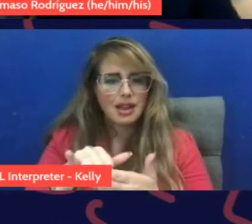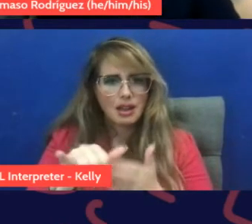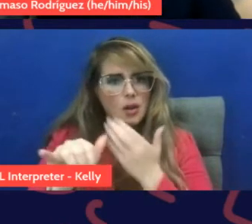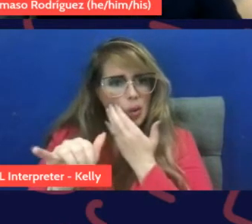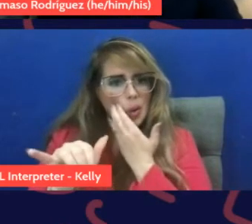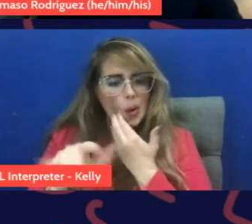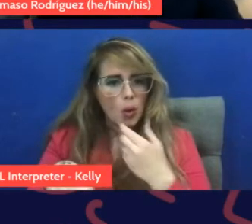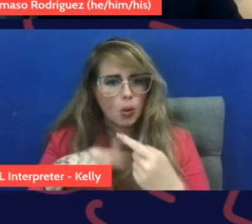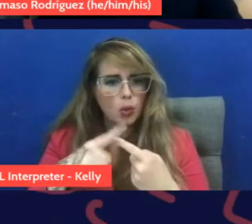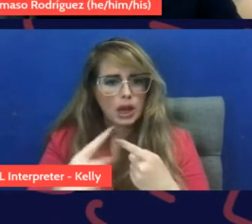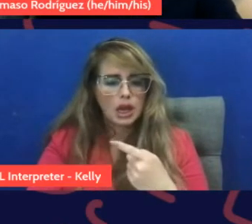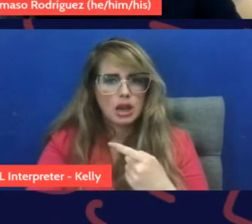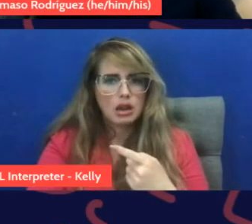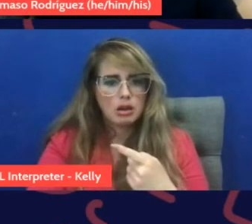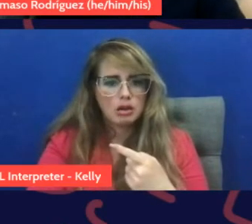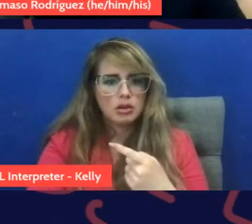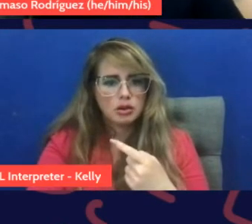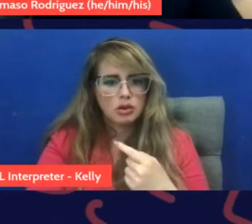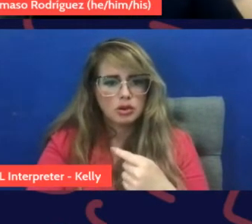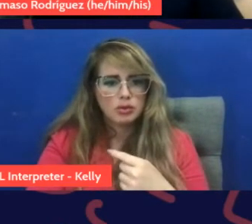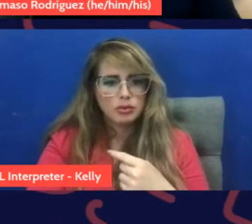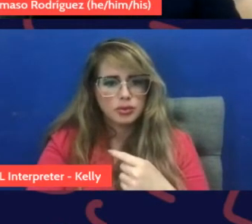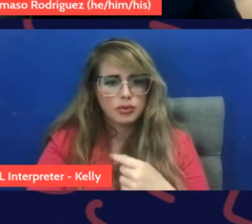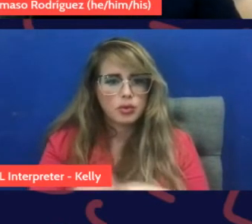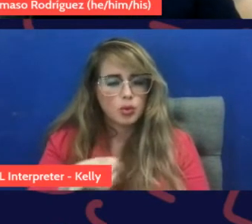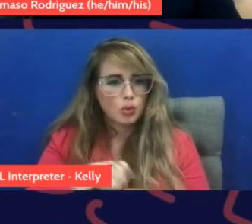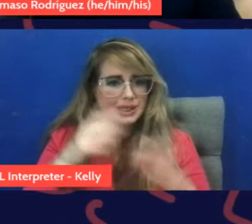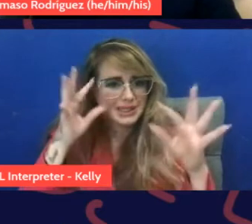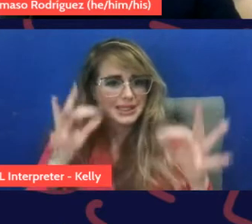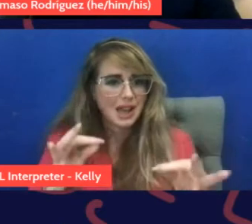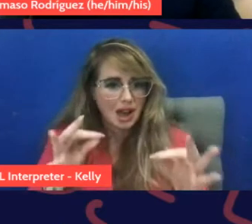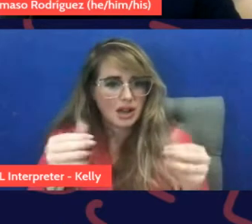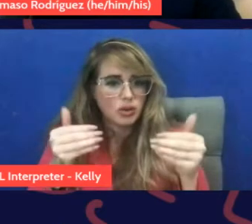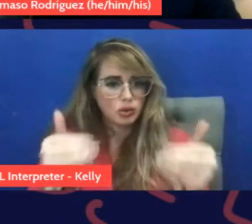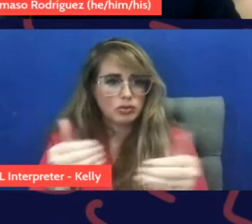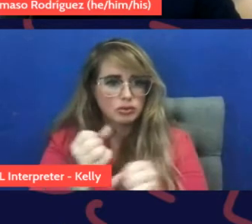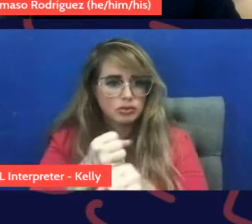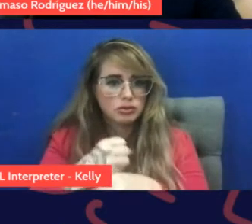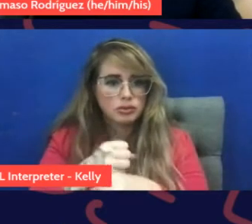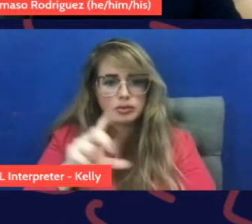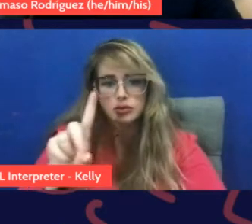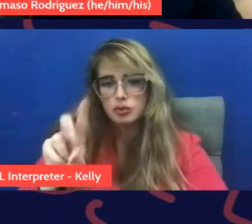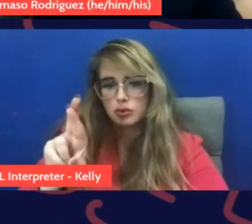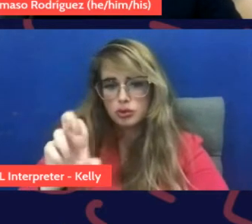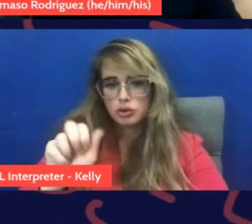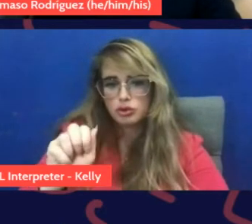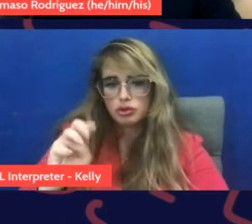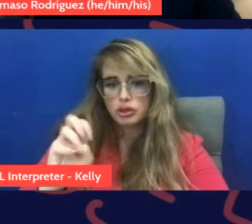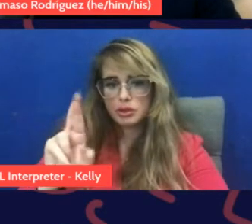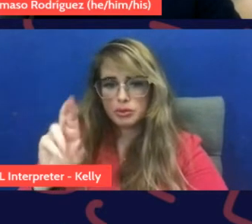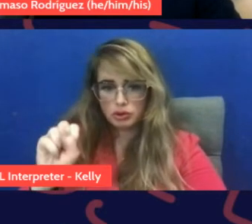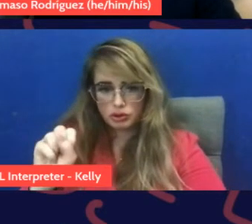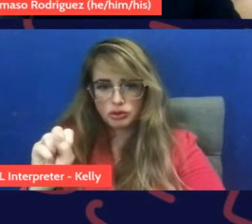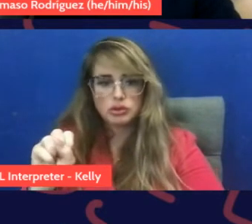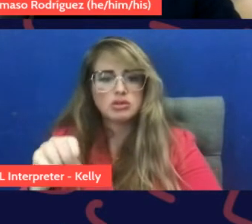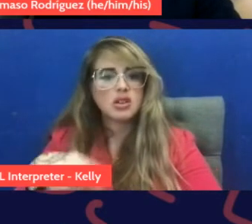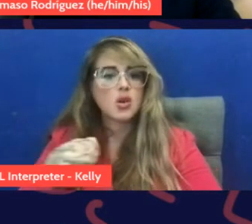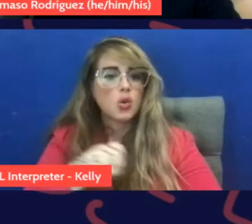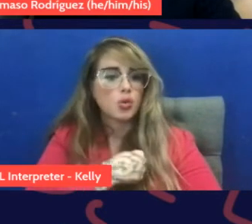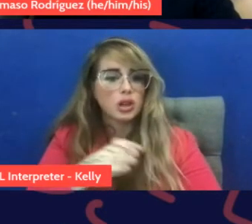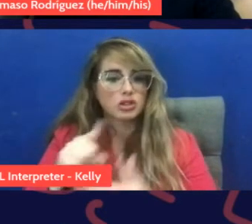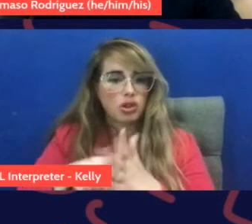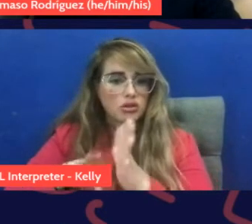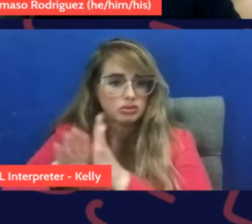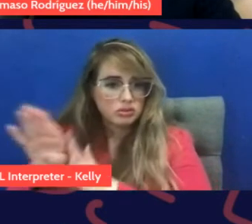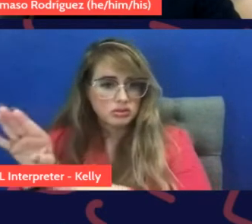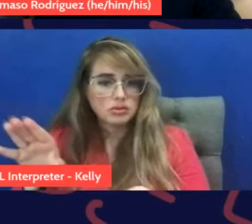when we decided to produce Dreamers, a Bloodline in the year, begin developing and writing and devising